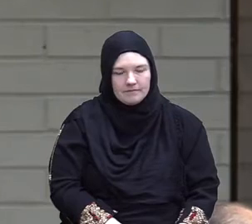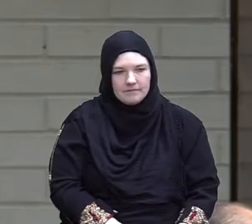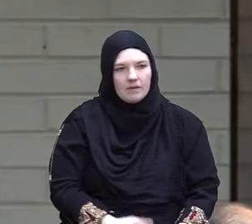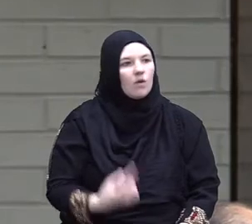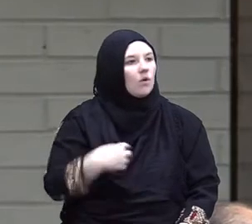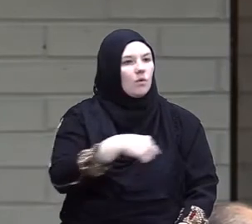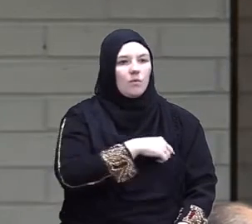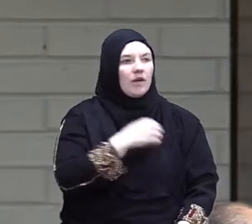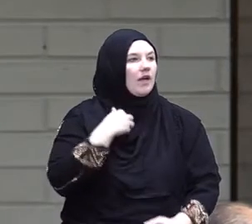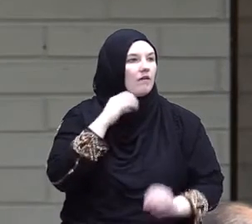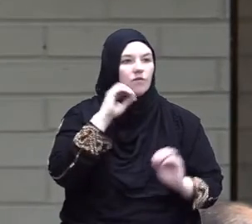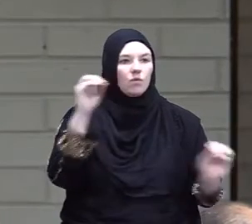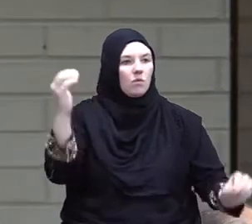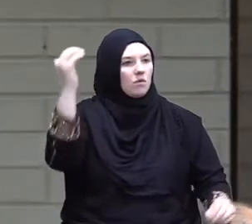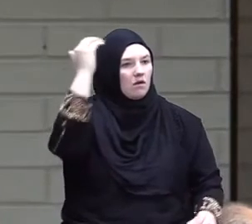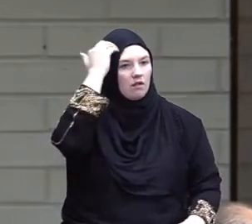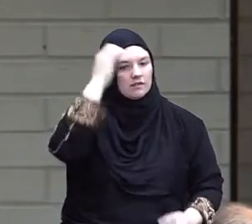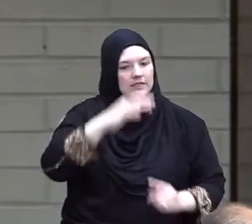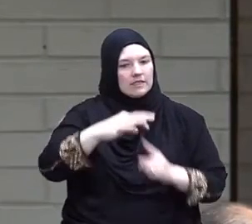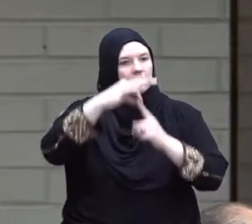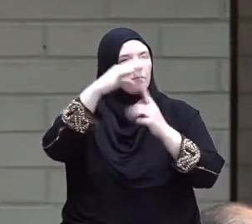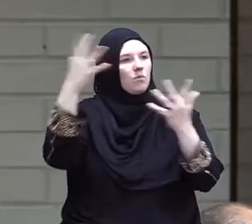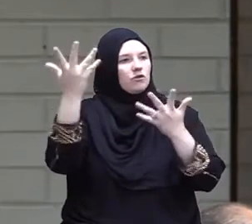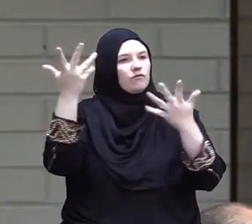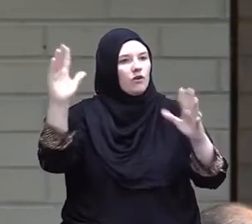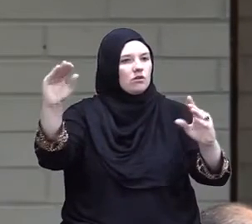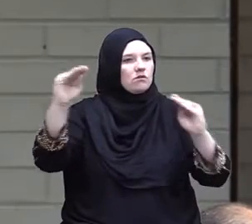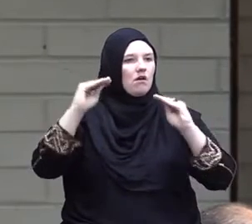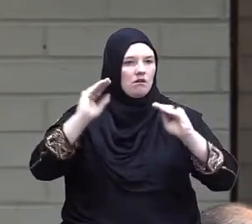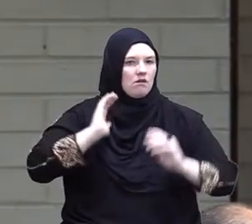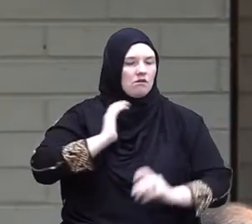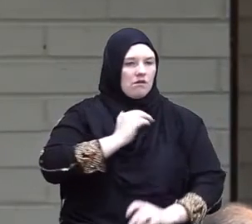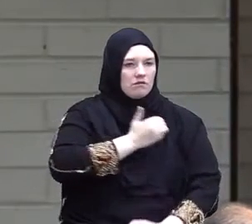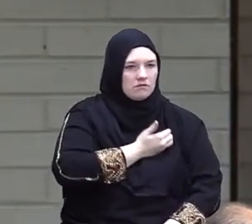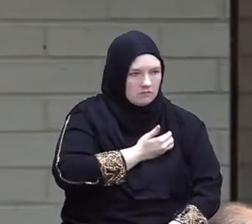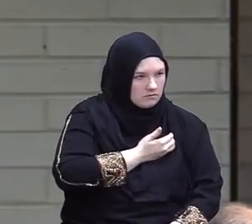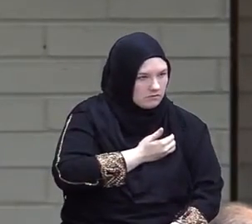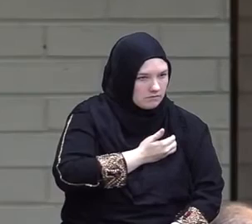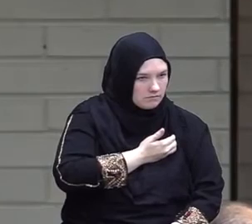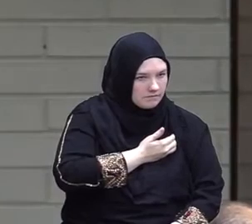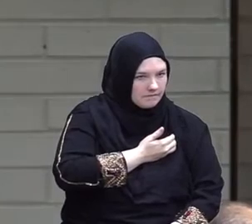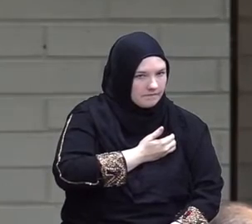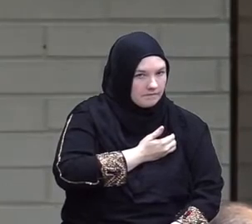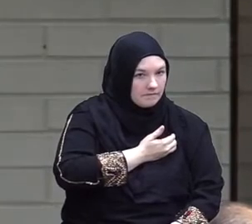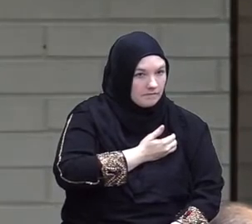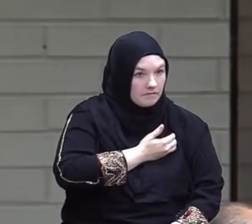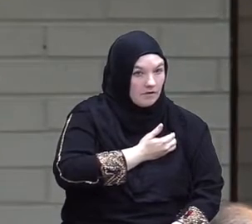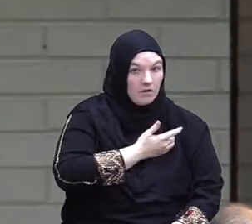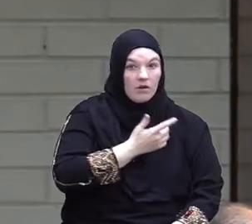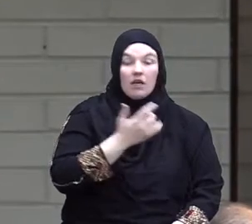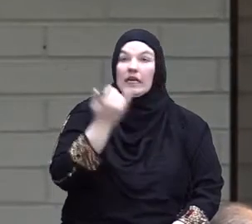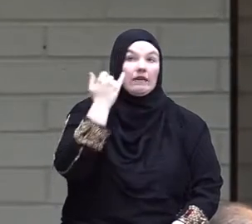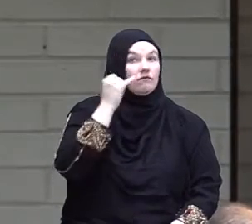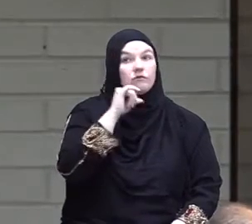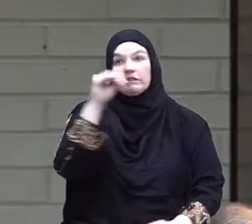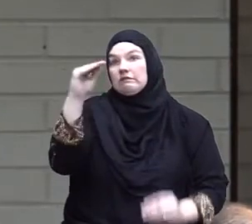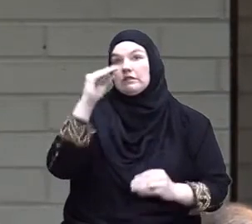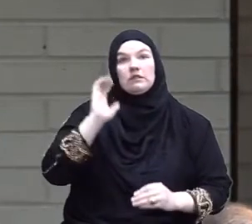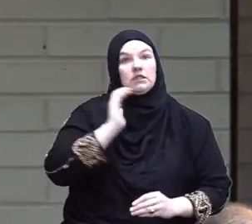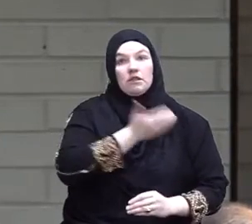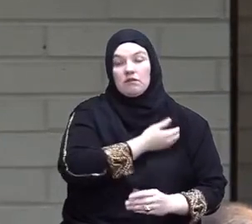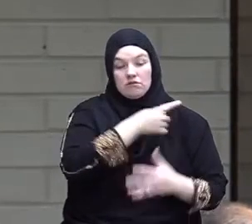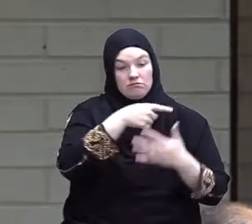We have no knowledge except what you teach us. What you taught us is our knowledge. So you didn't teach us